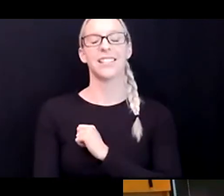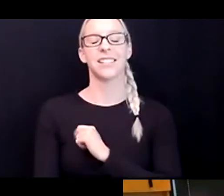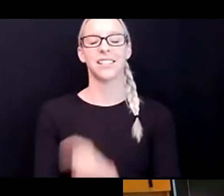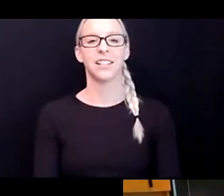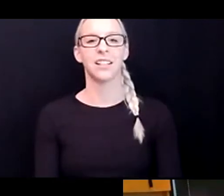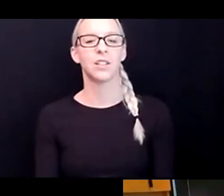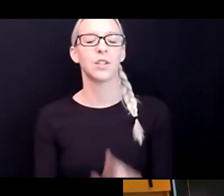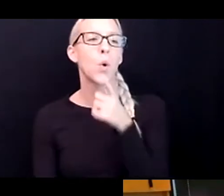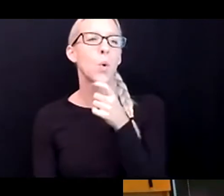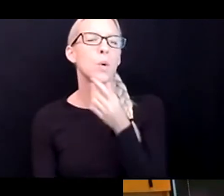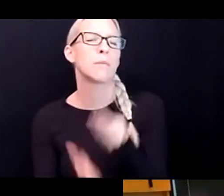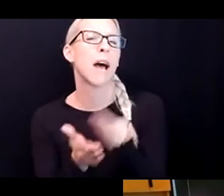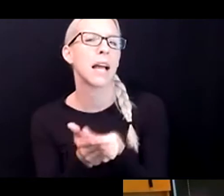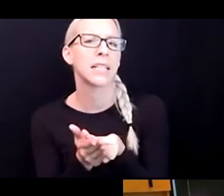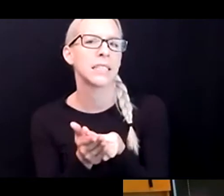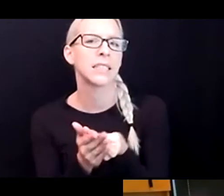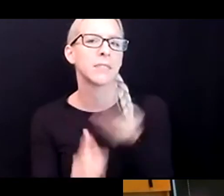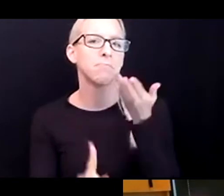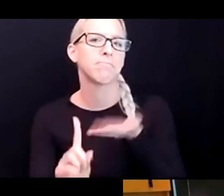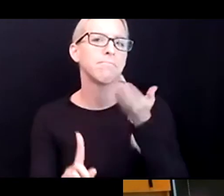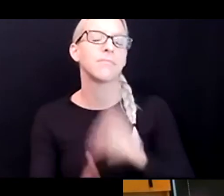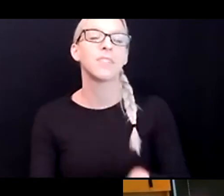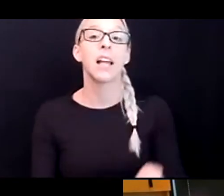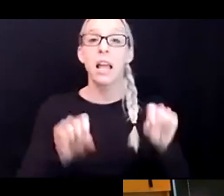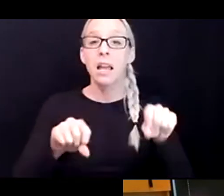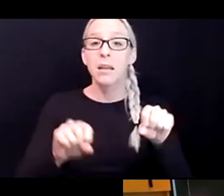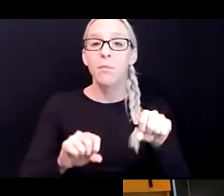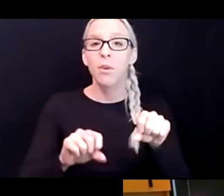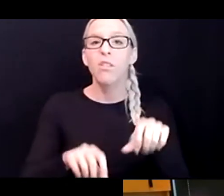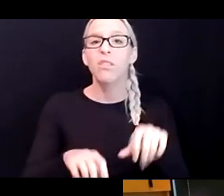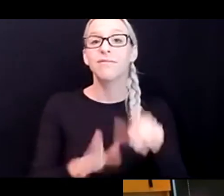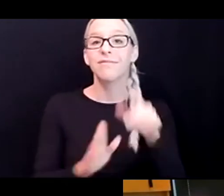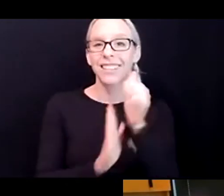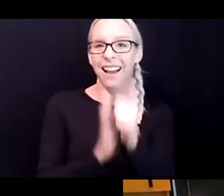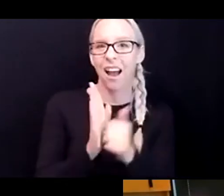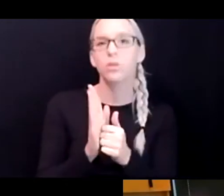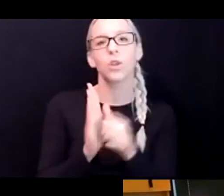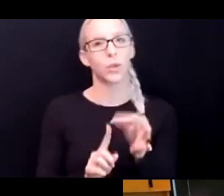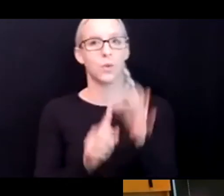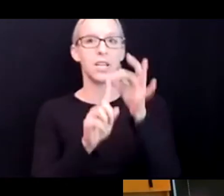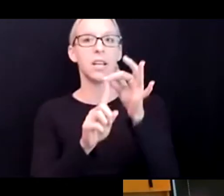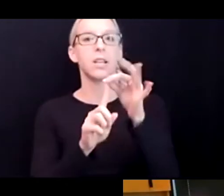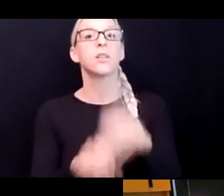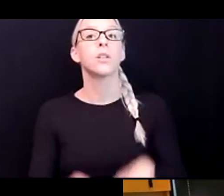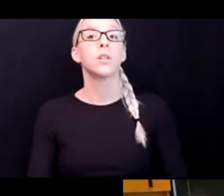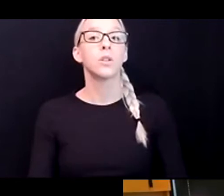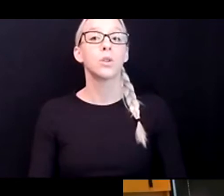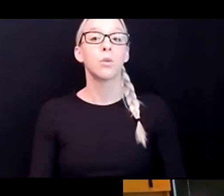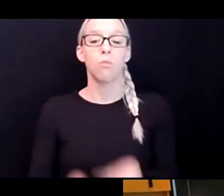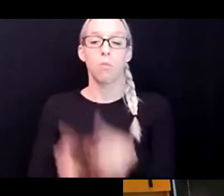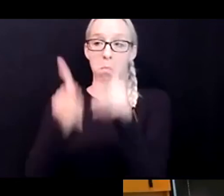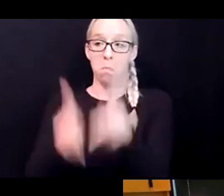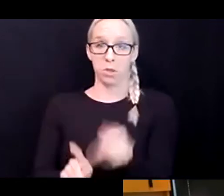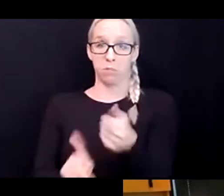whose money is it? Able Accounts are unique in that it can be both people. It could be the beneficiary putting their own money in. It